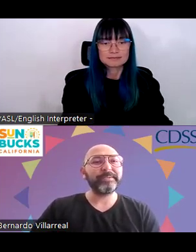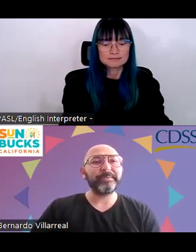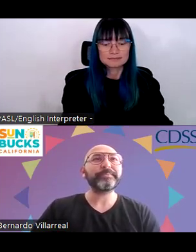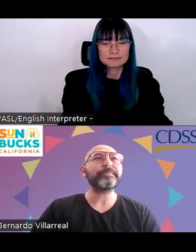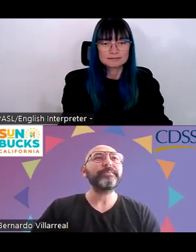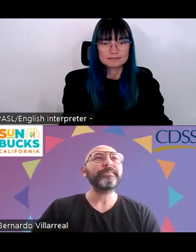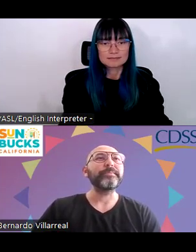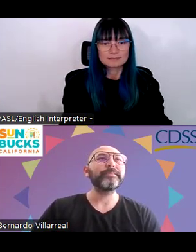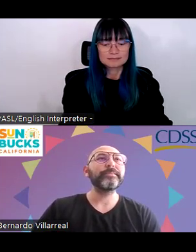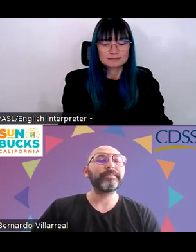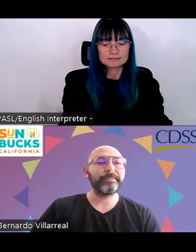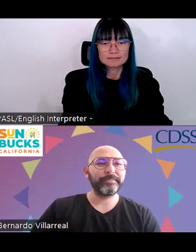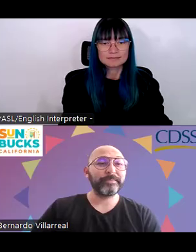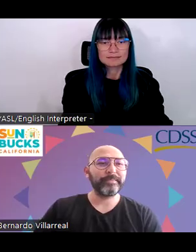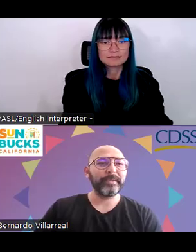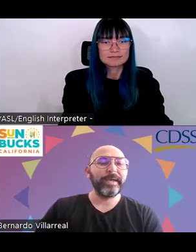slide, please.